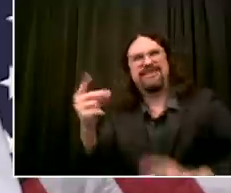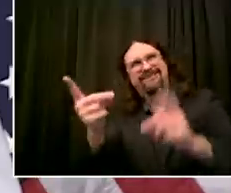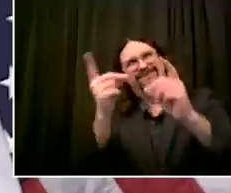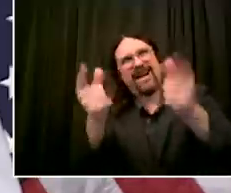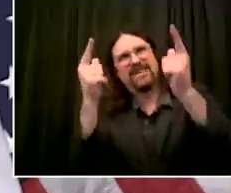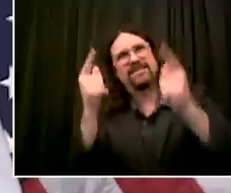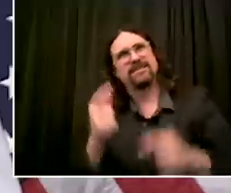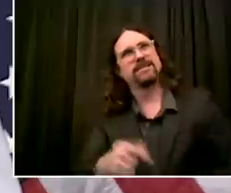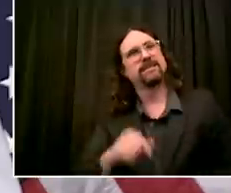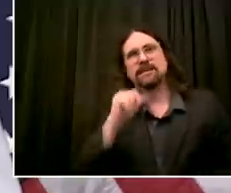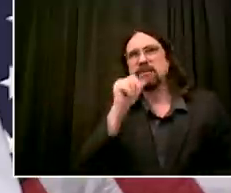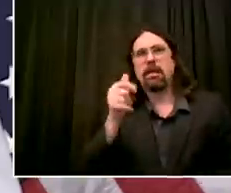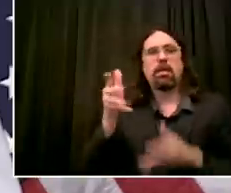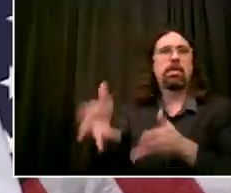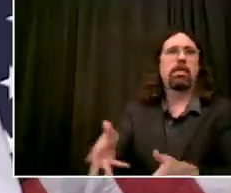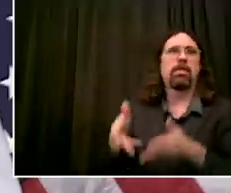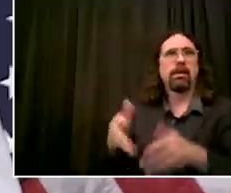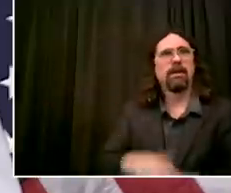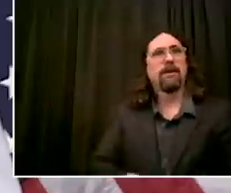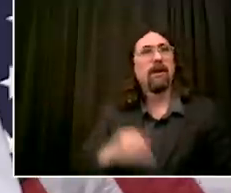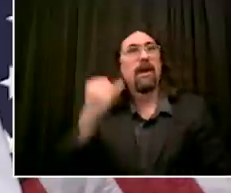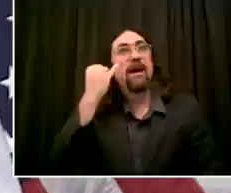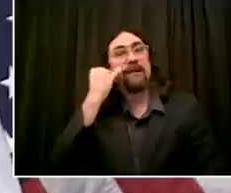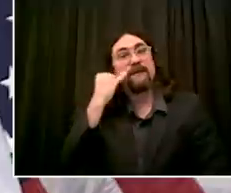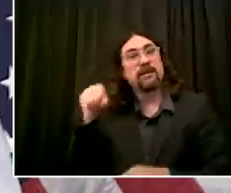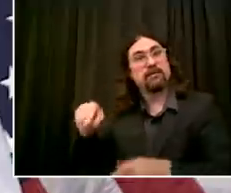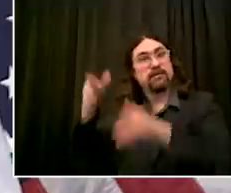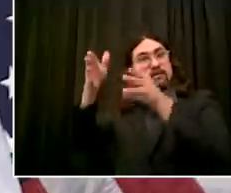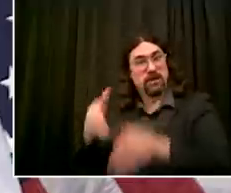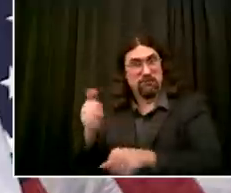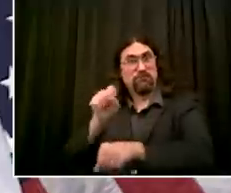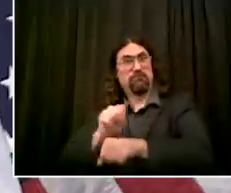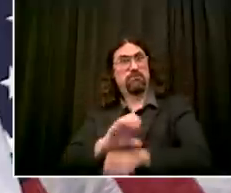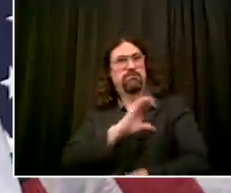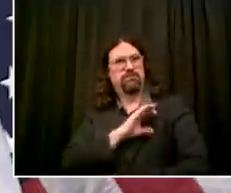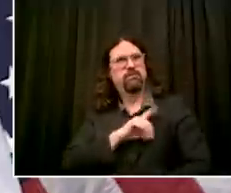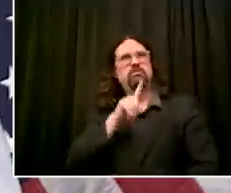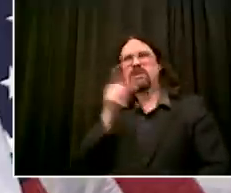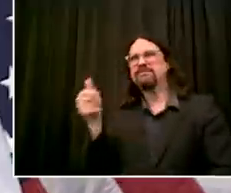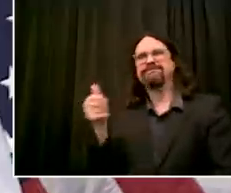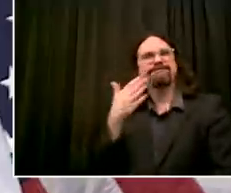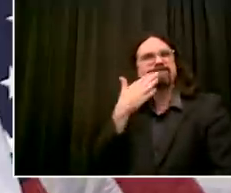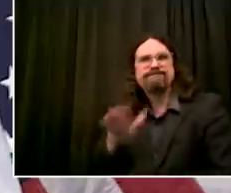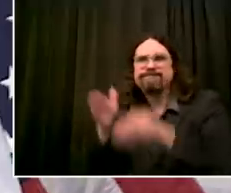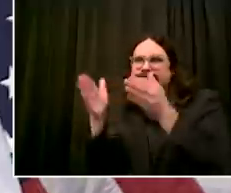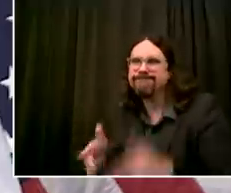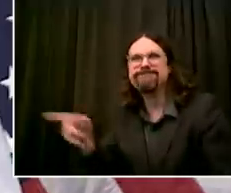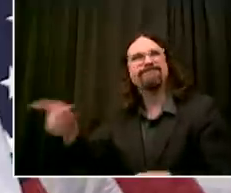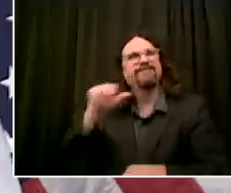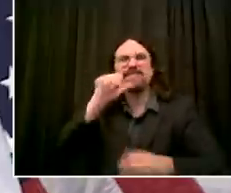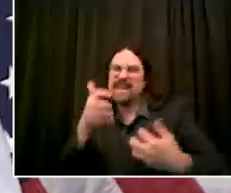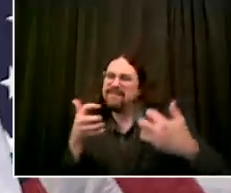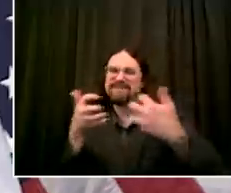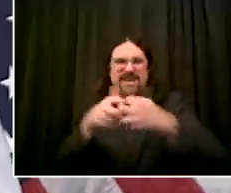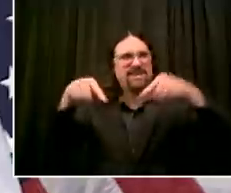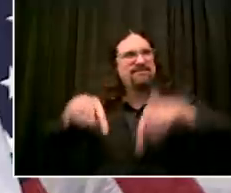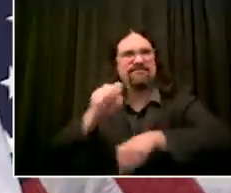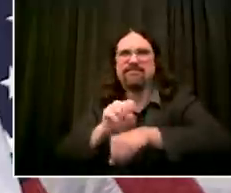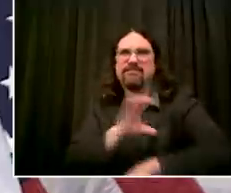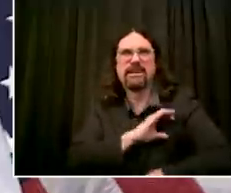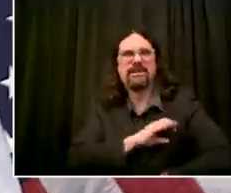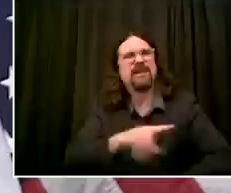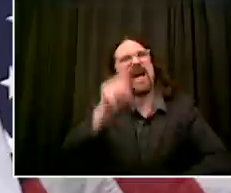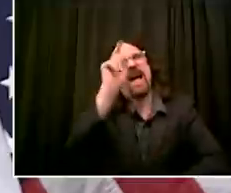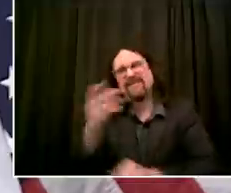think the vast majority of officers do their jobs well, listen to the training, have been practicing de-escalation,